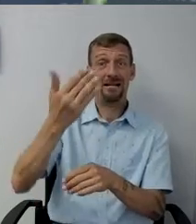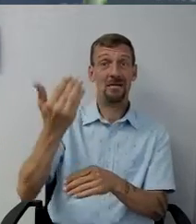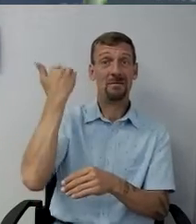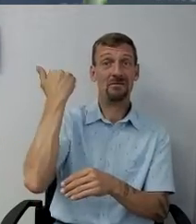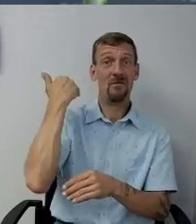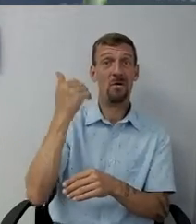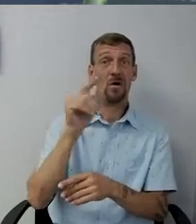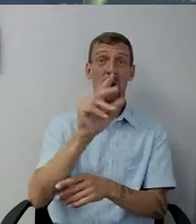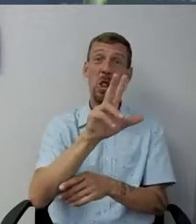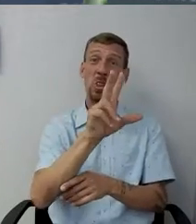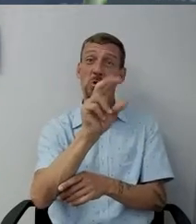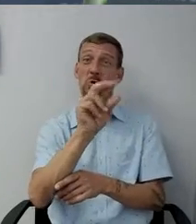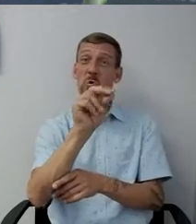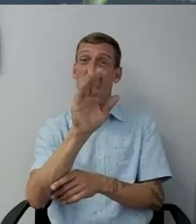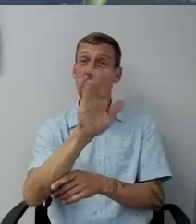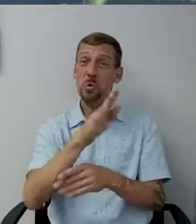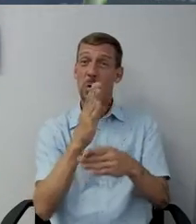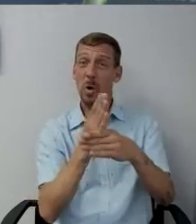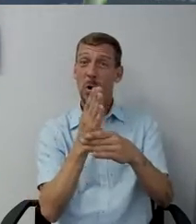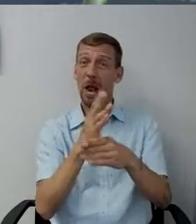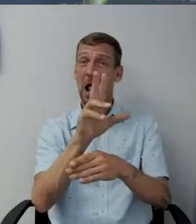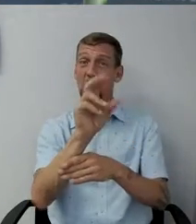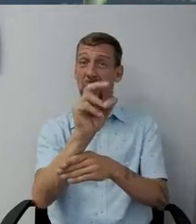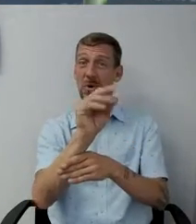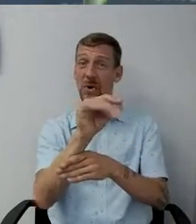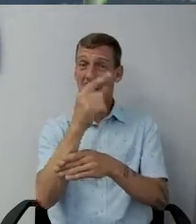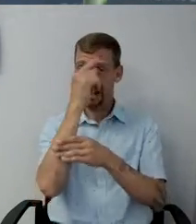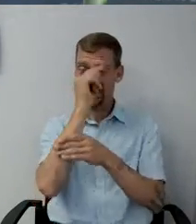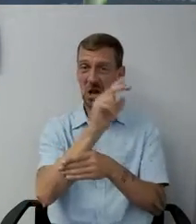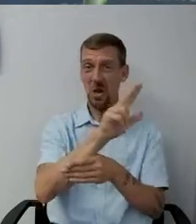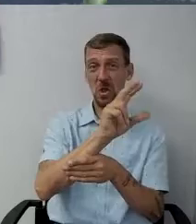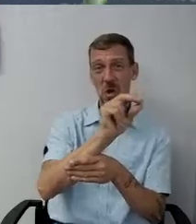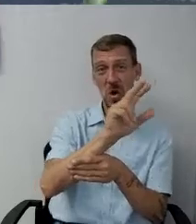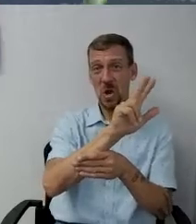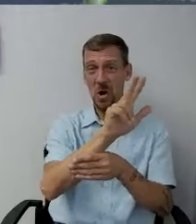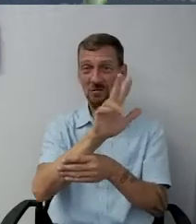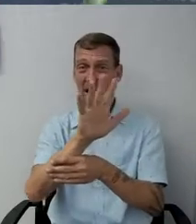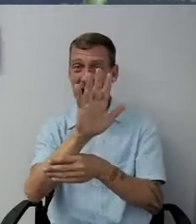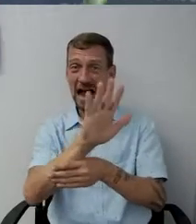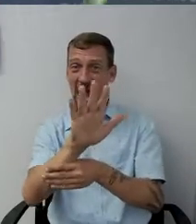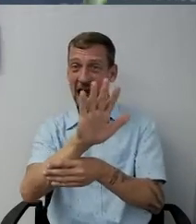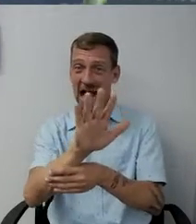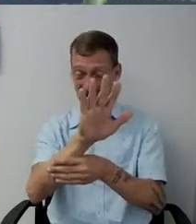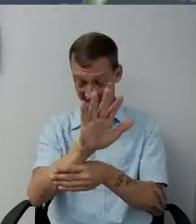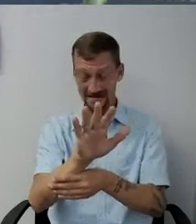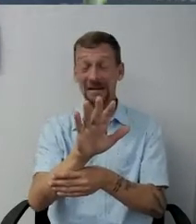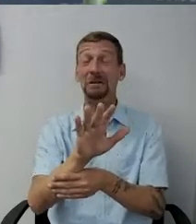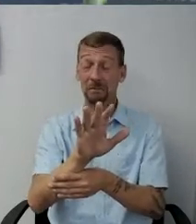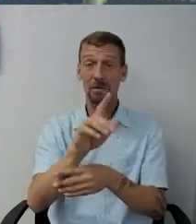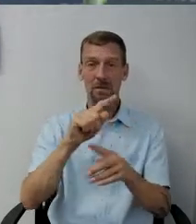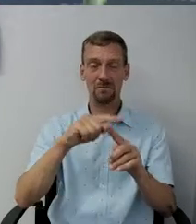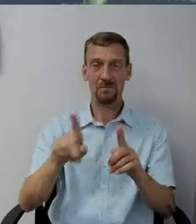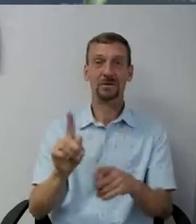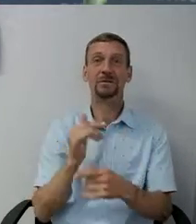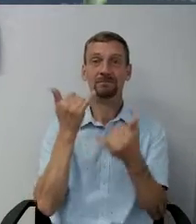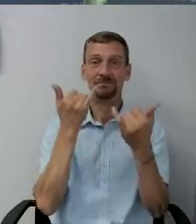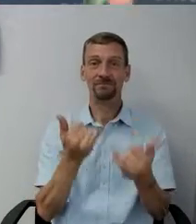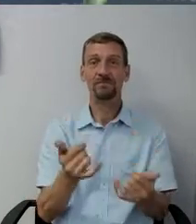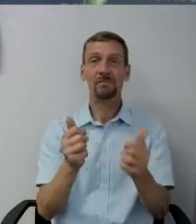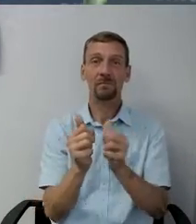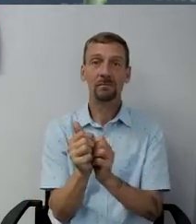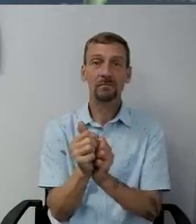in the mid-30s. I think just a couple weeks ago we were kind of hitting that 35. So we definitely,